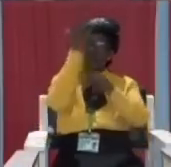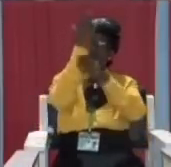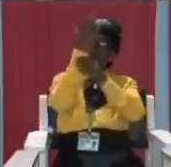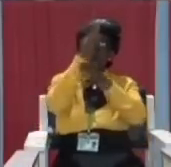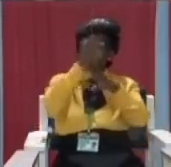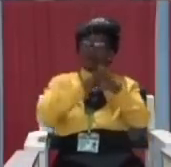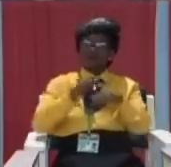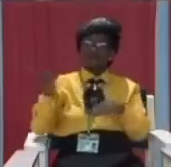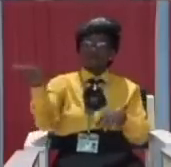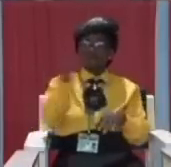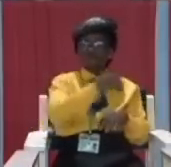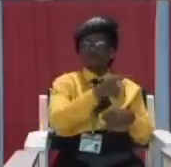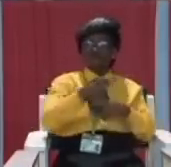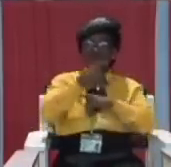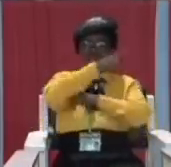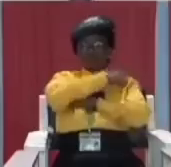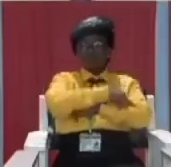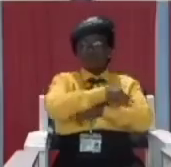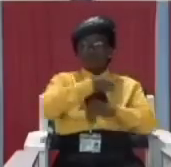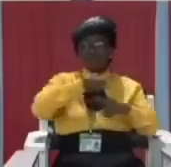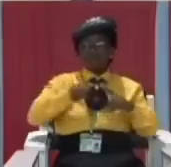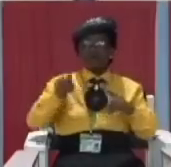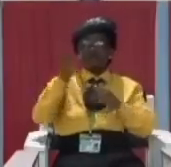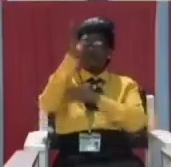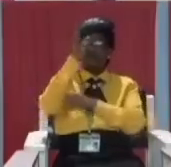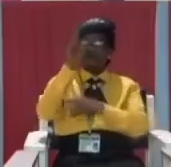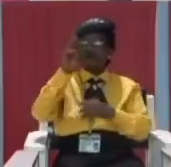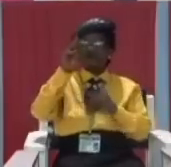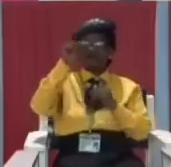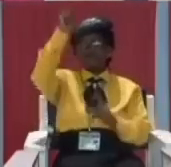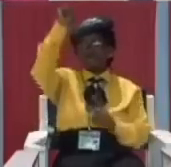But God himself will do so.